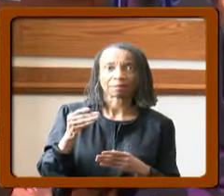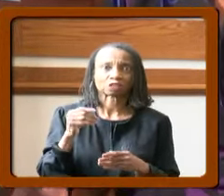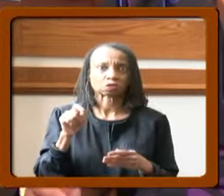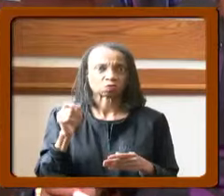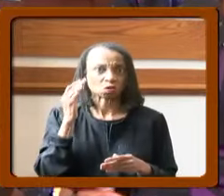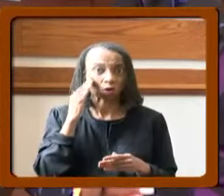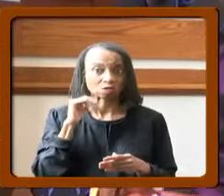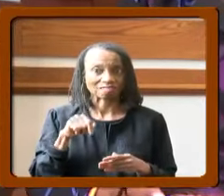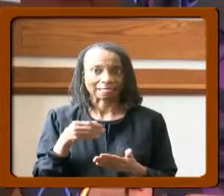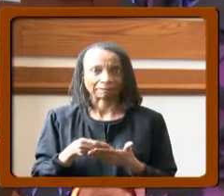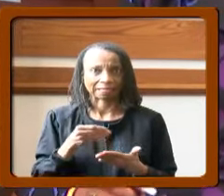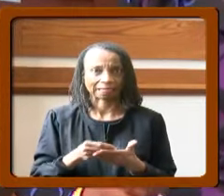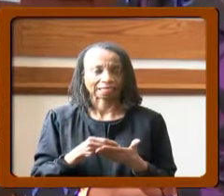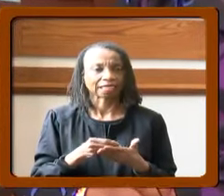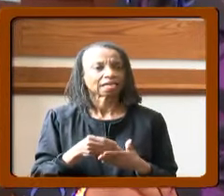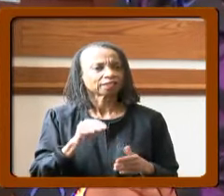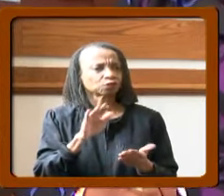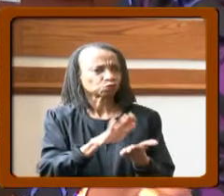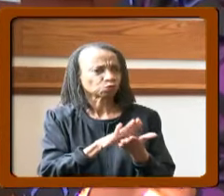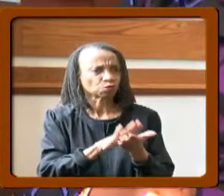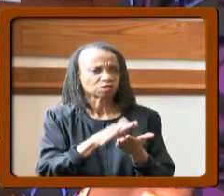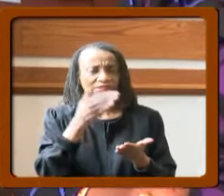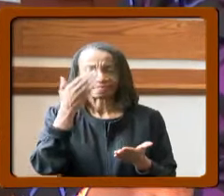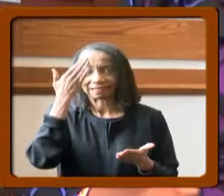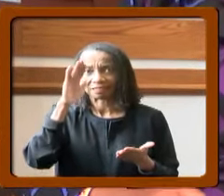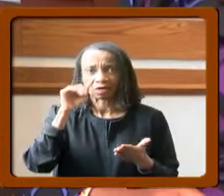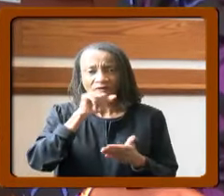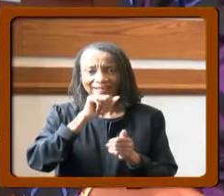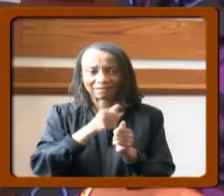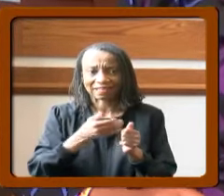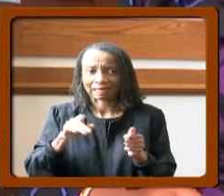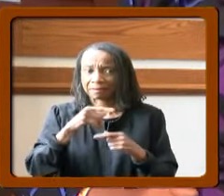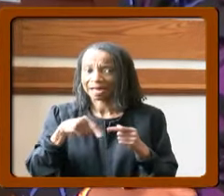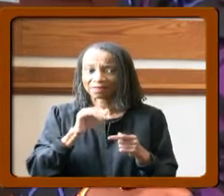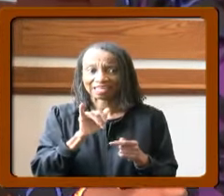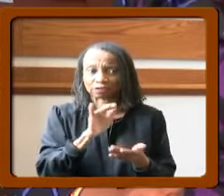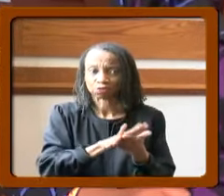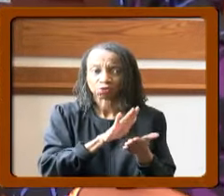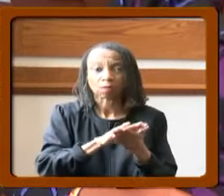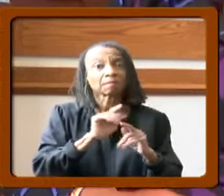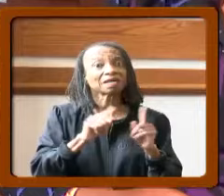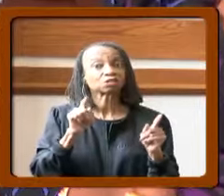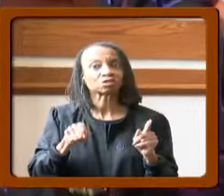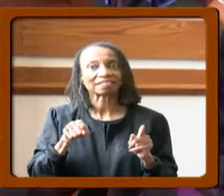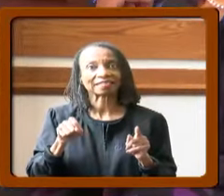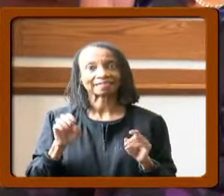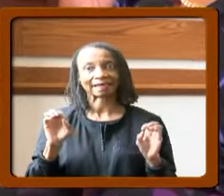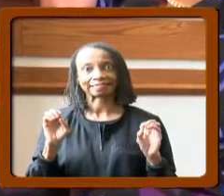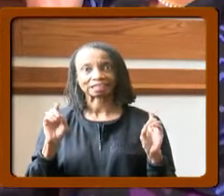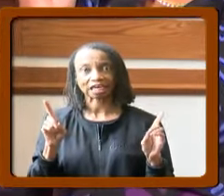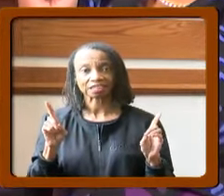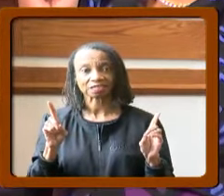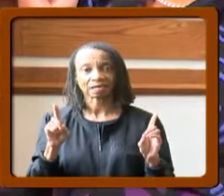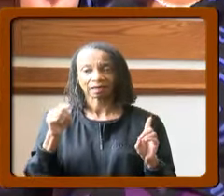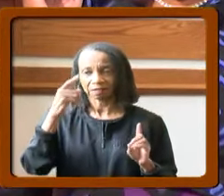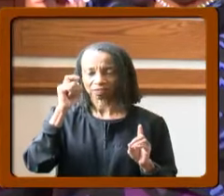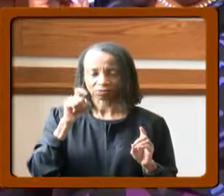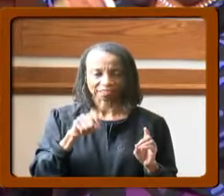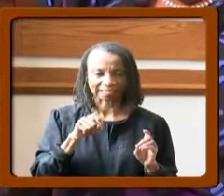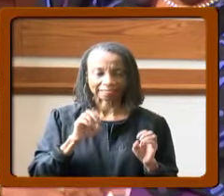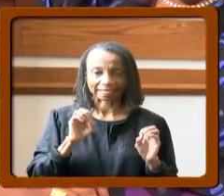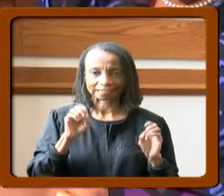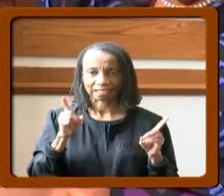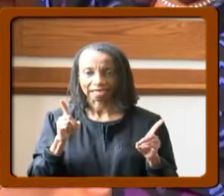school before you decided to go, but you knew you needed an education. And because you needed an education, and because you needed